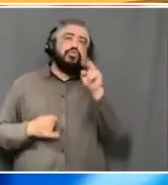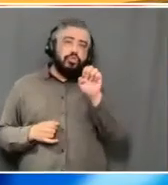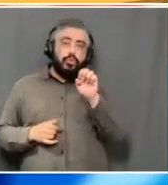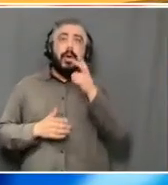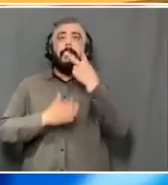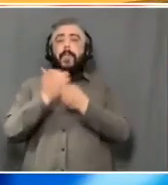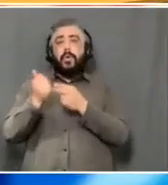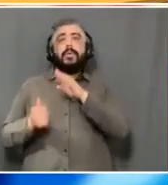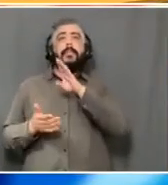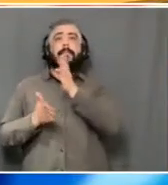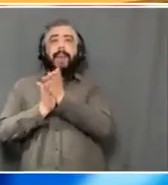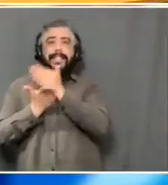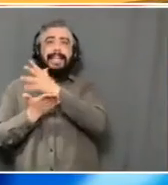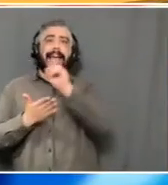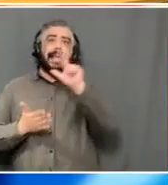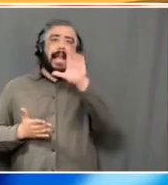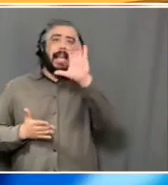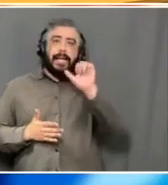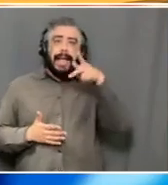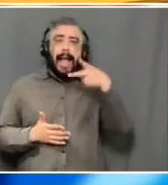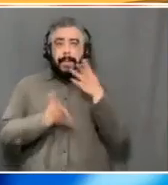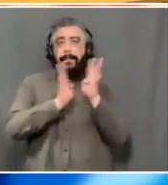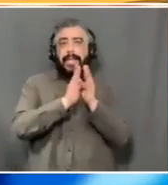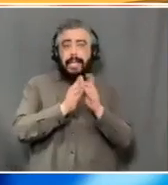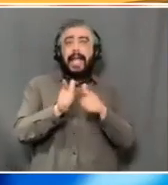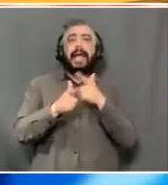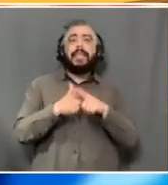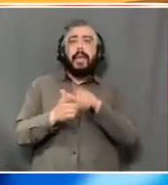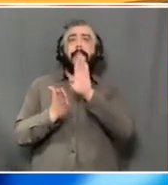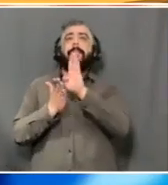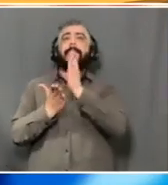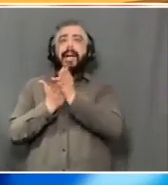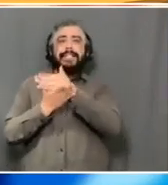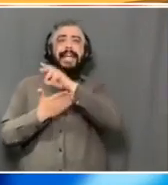hearing and the budget and LCAP adoption.